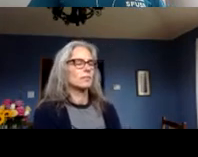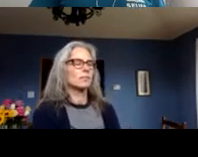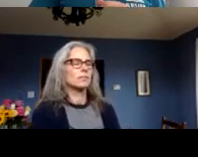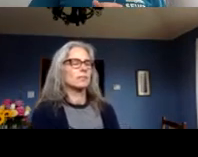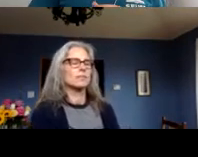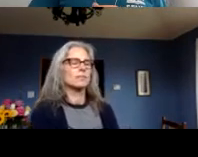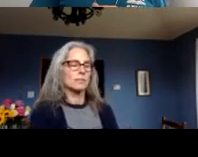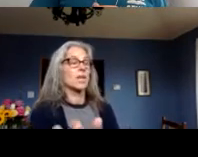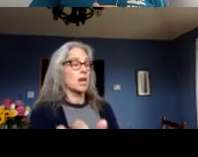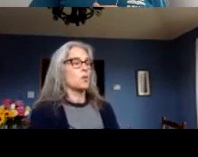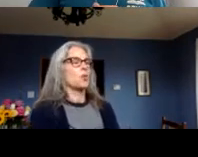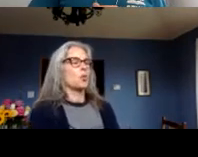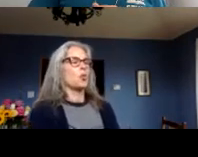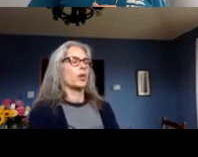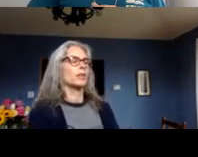Whew.